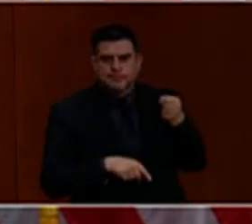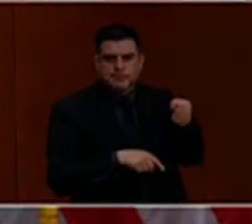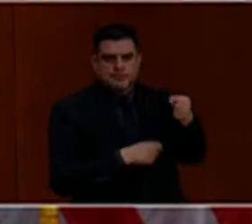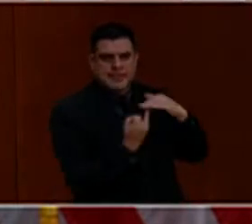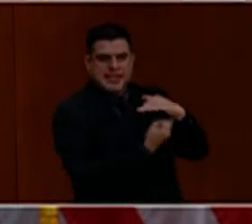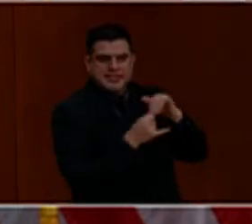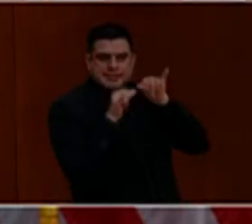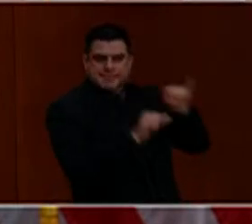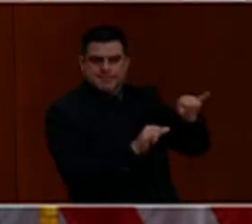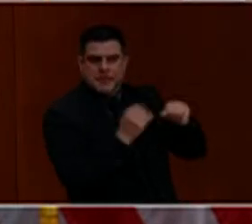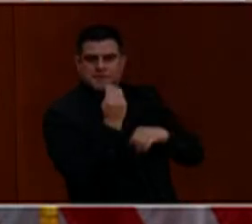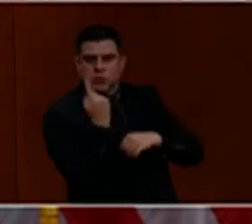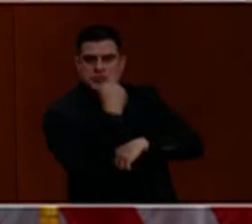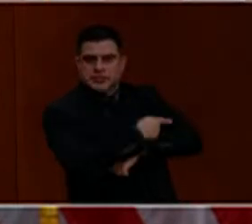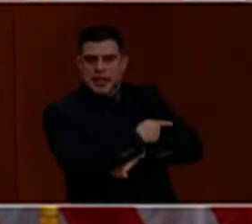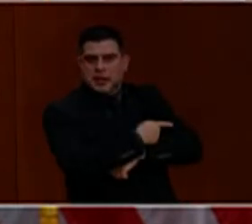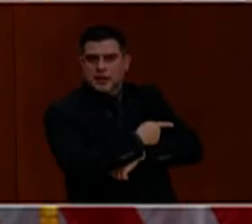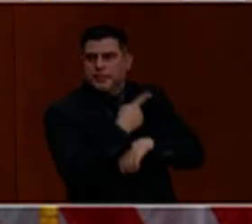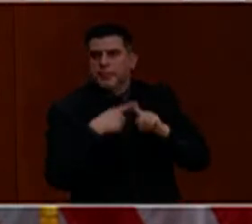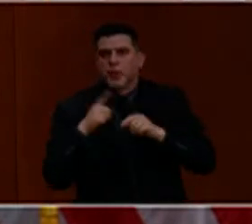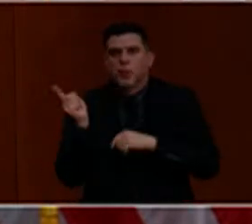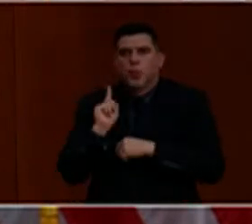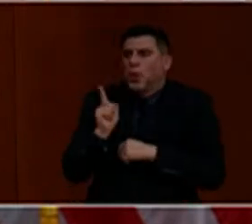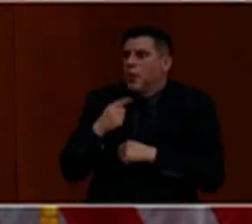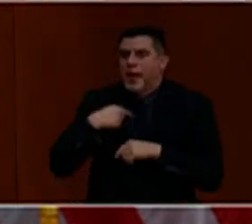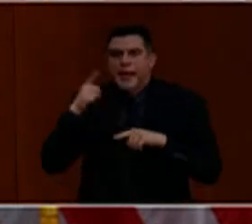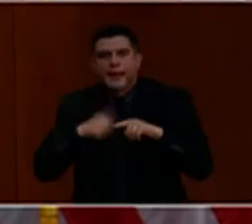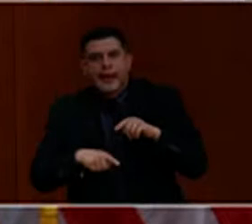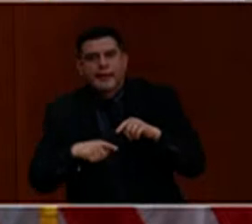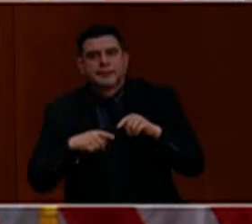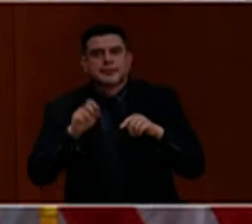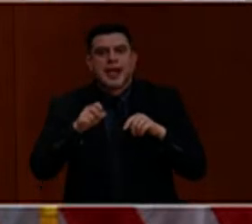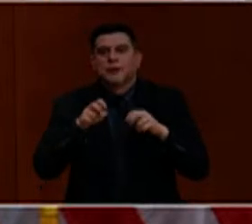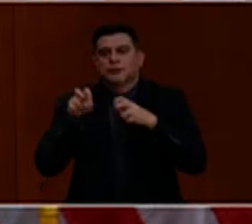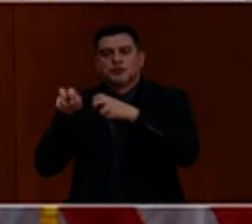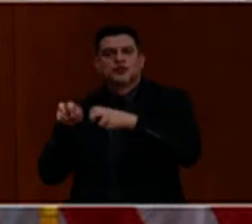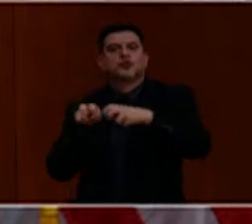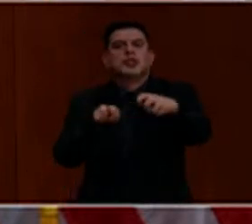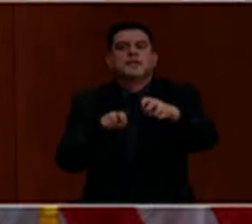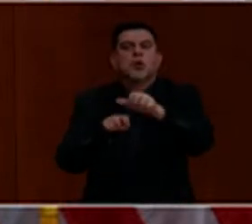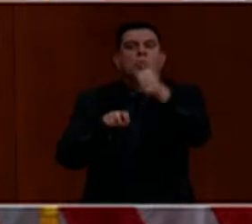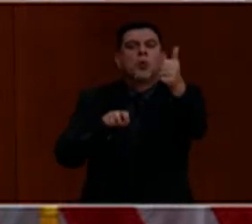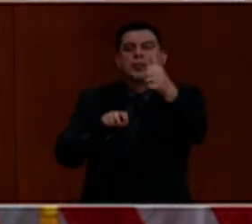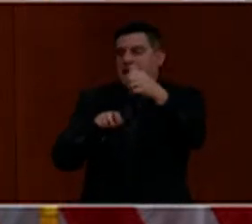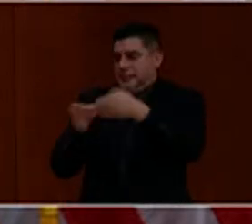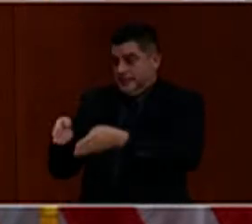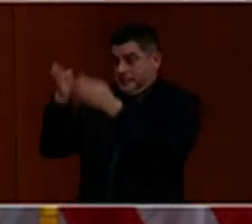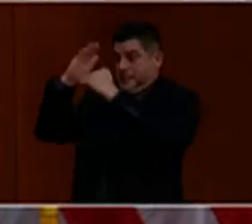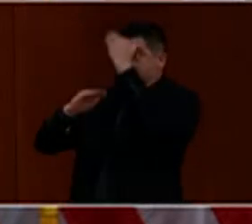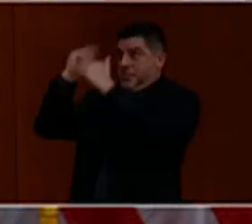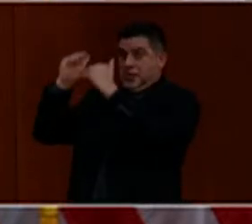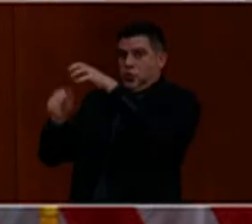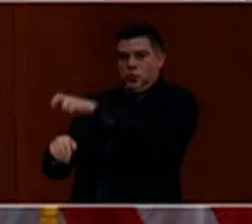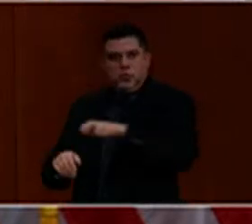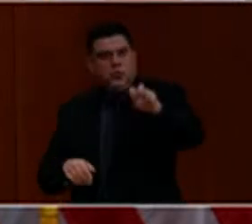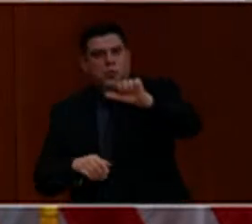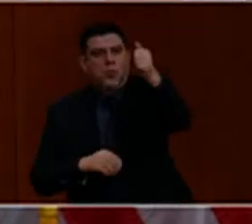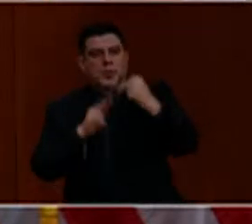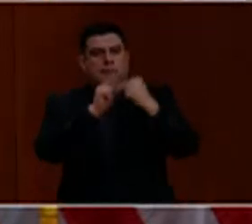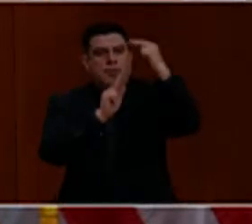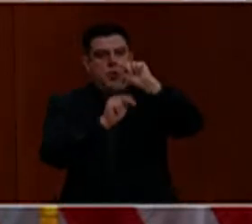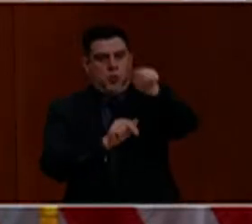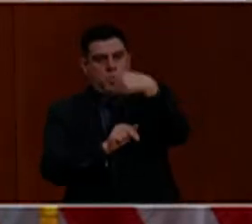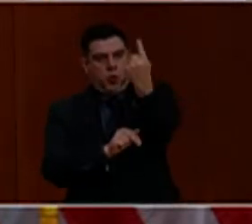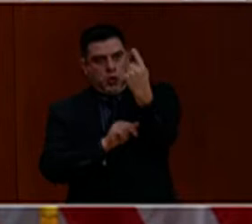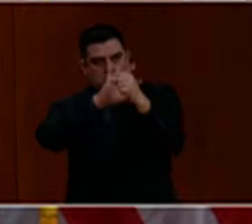an opportunity to transfer them to the COVID-only nursing units. Now, some may require hospitalization, and obviously you would